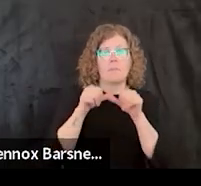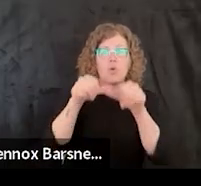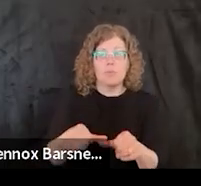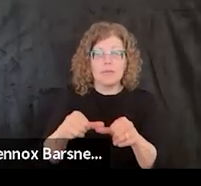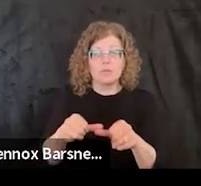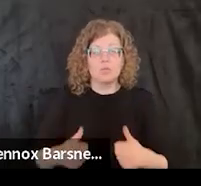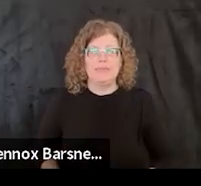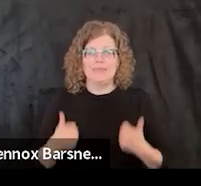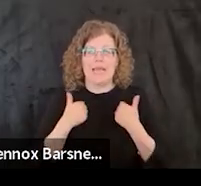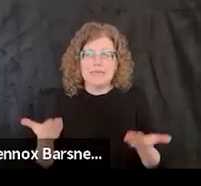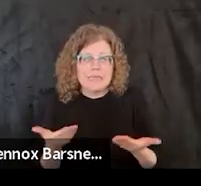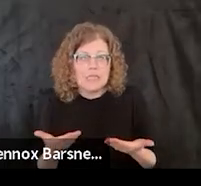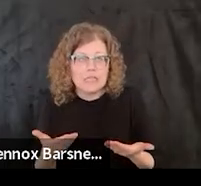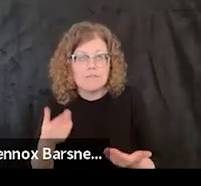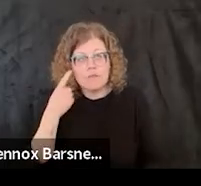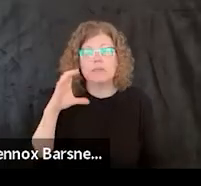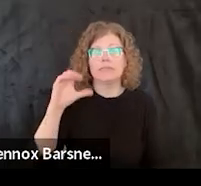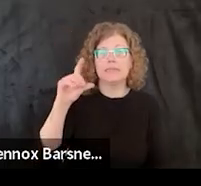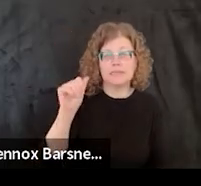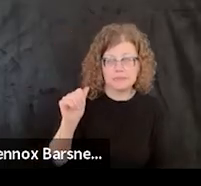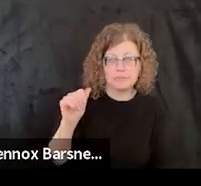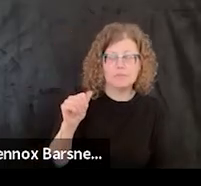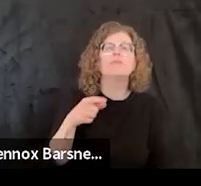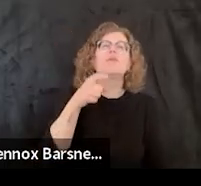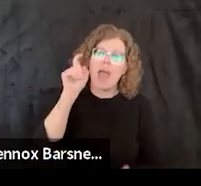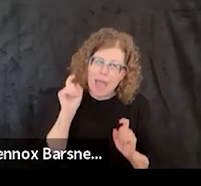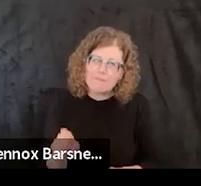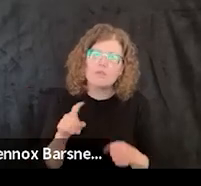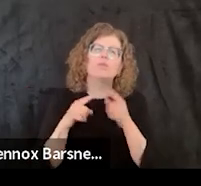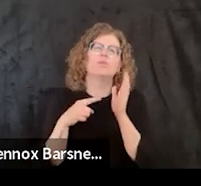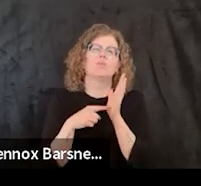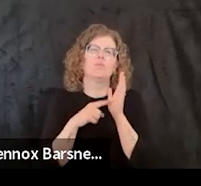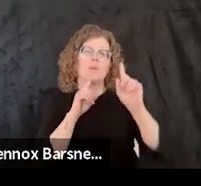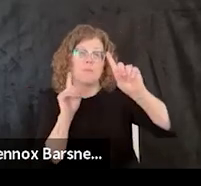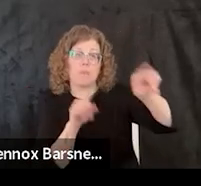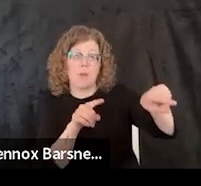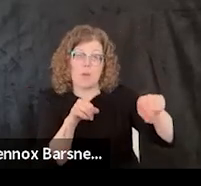need to be able to report on this grant to the Canada Revenue Agency.